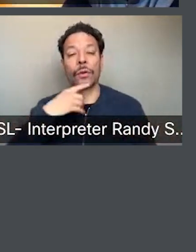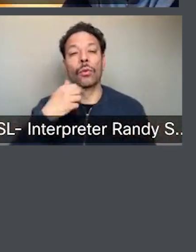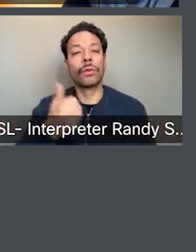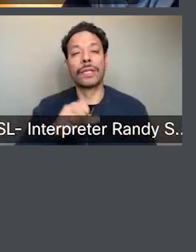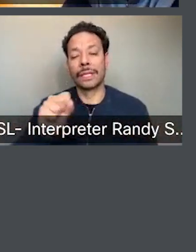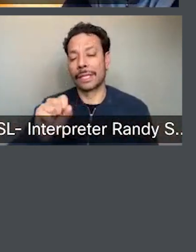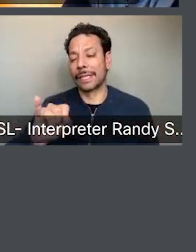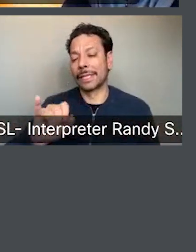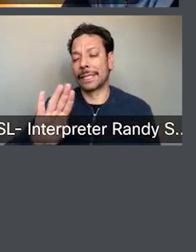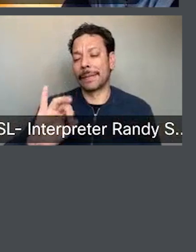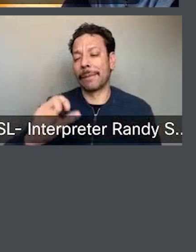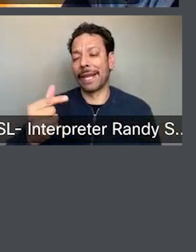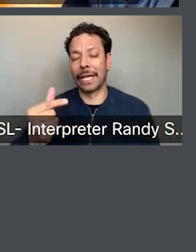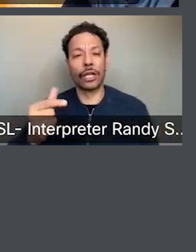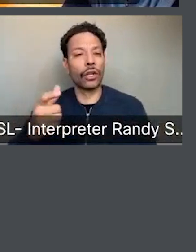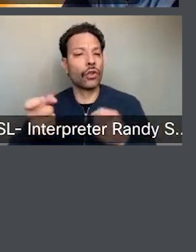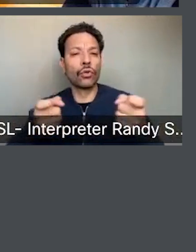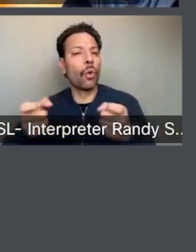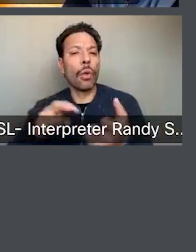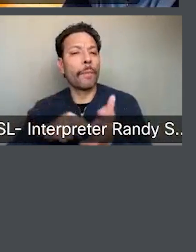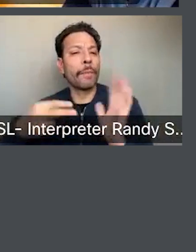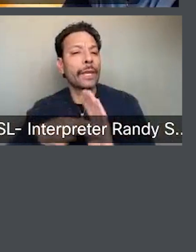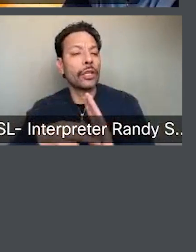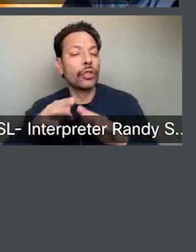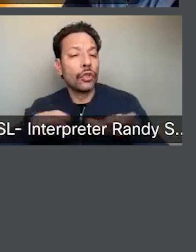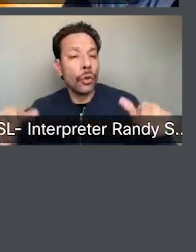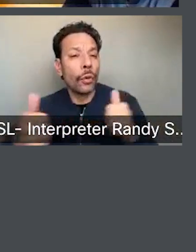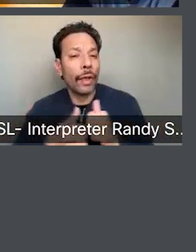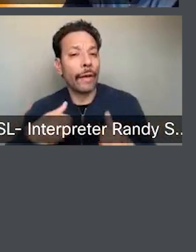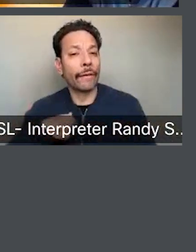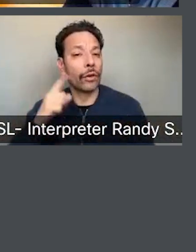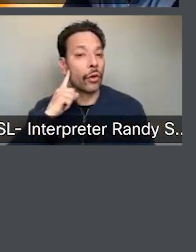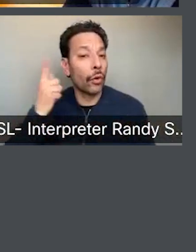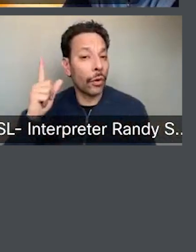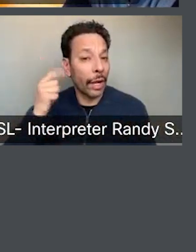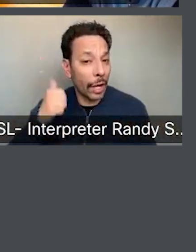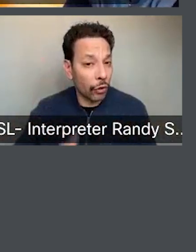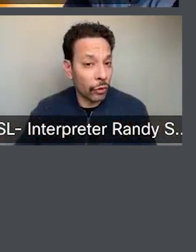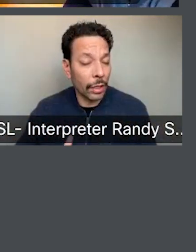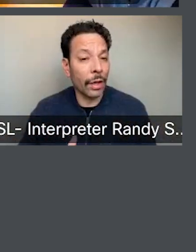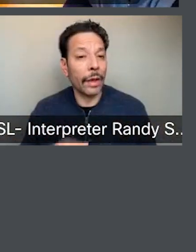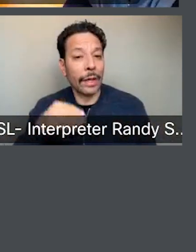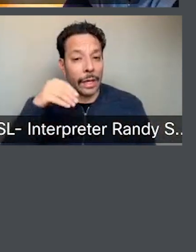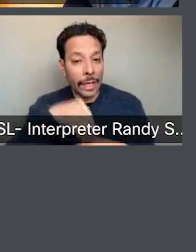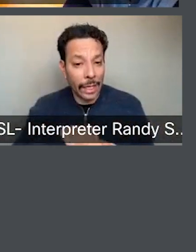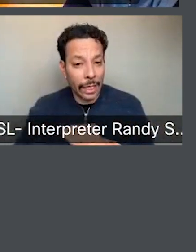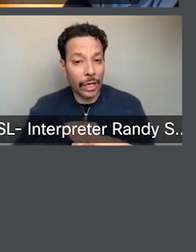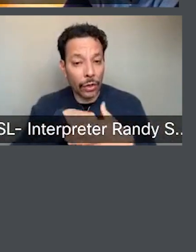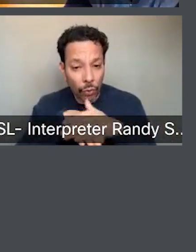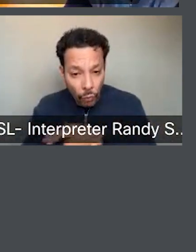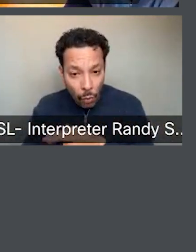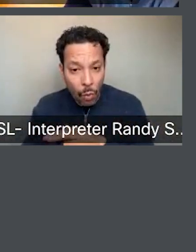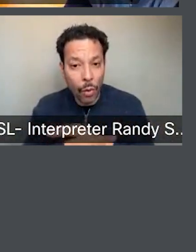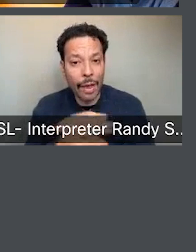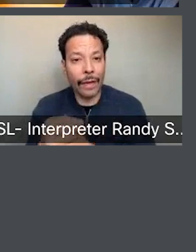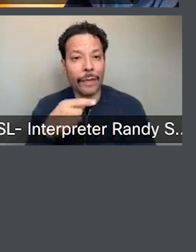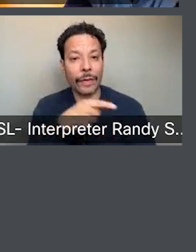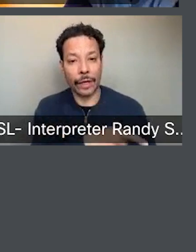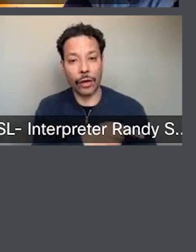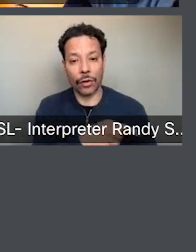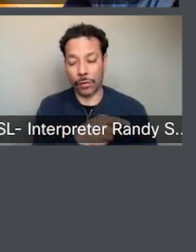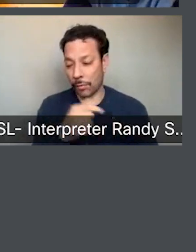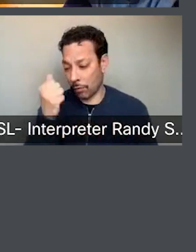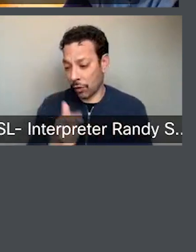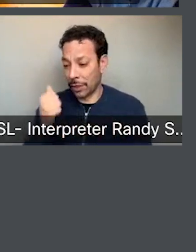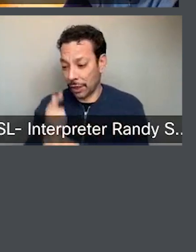sibling-controlled means is that children with unilateral hearing loss were enrolled, and their siblings from